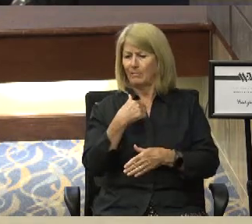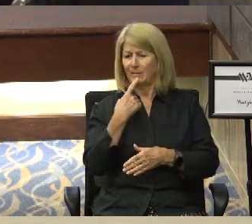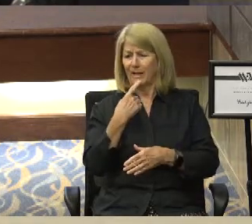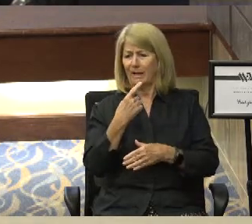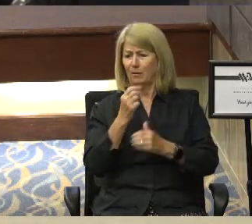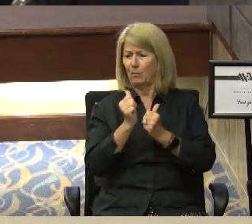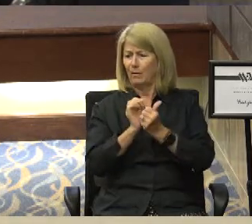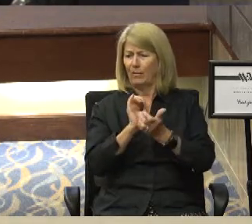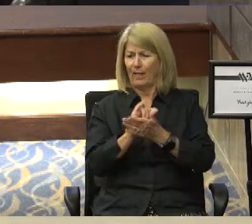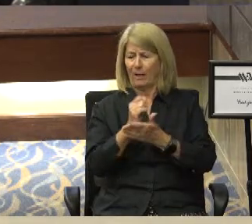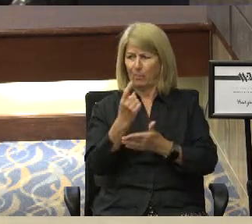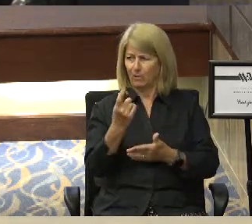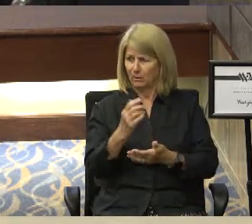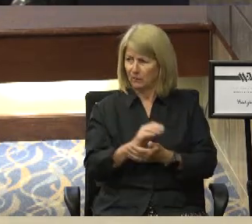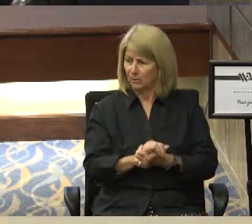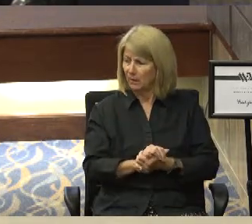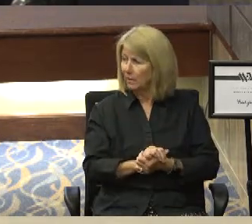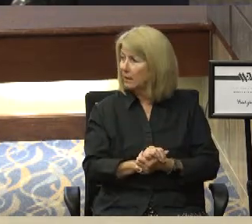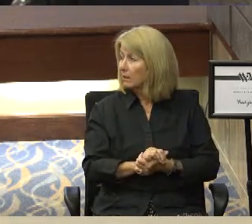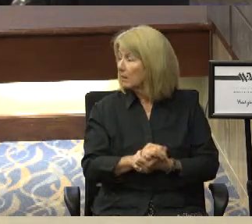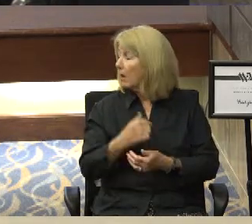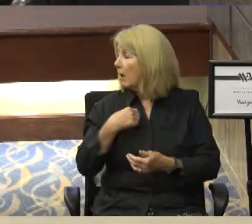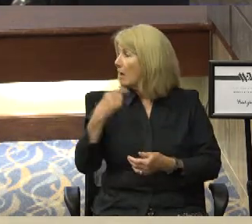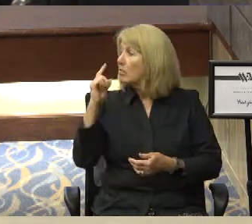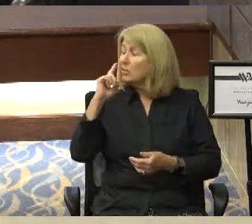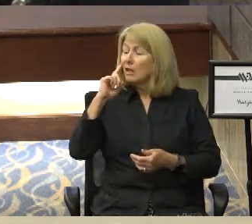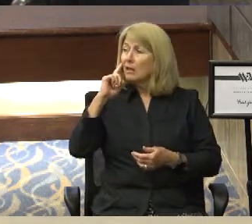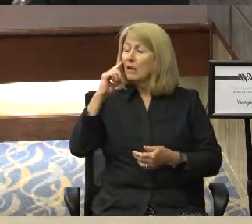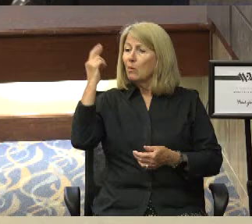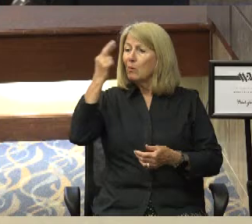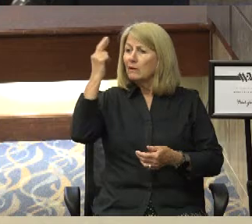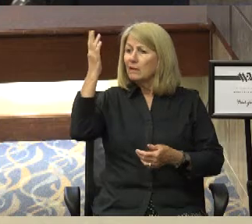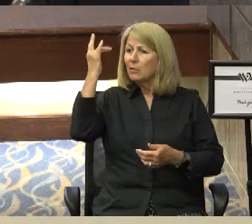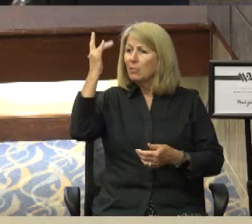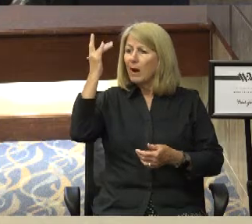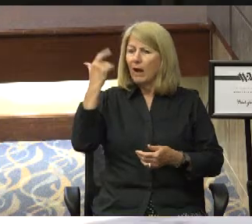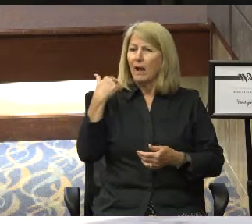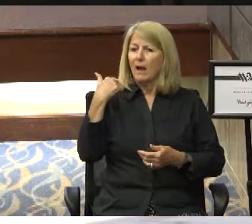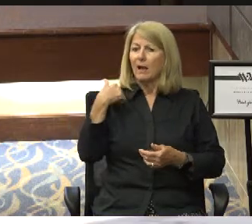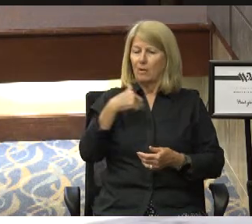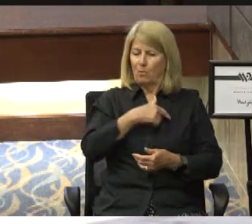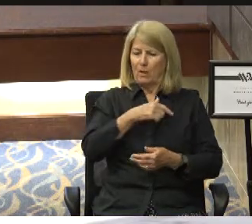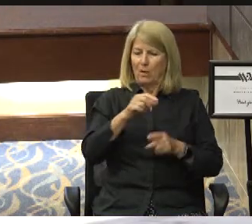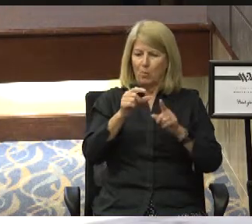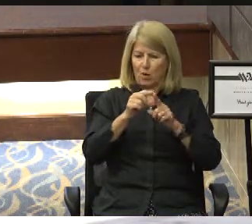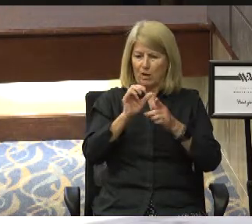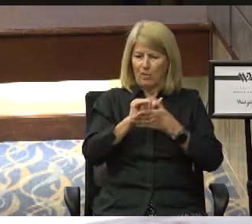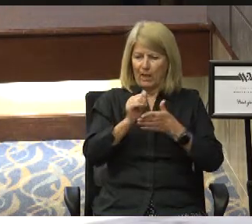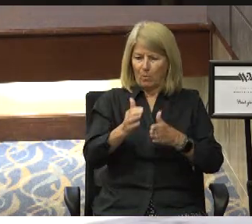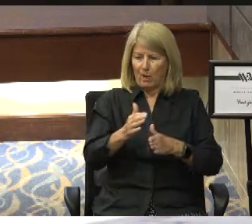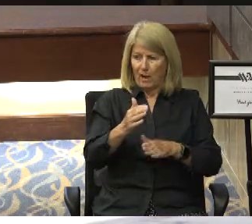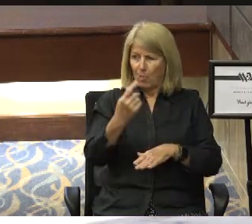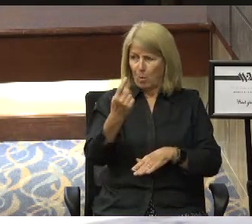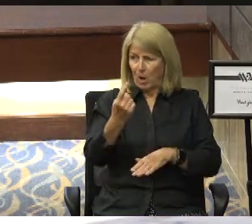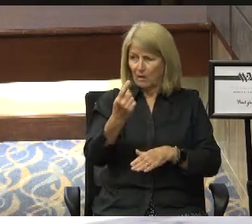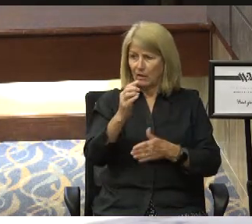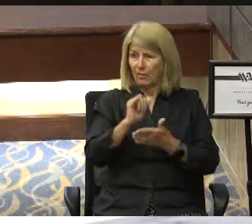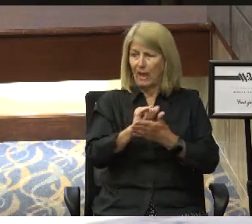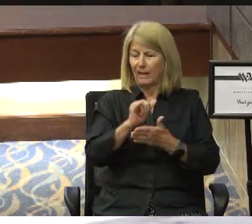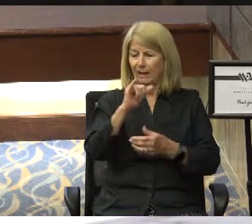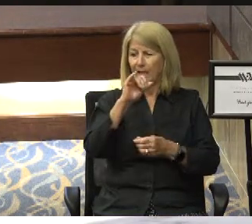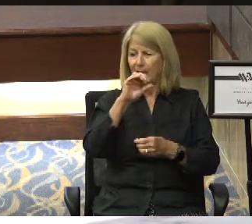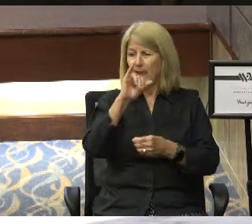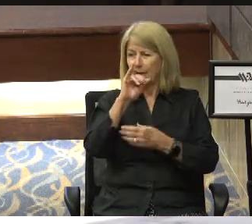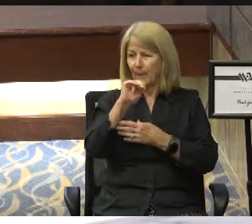bullet point. Yeah, and I think the reason why we worded it this way, one was the input that we did